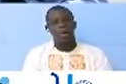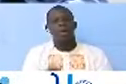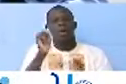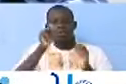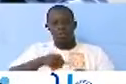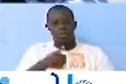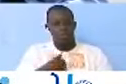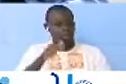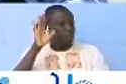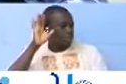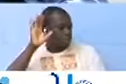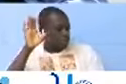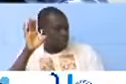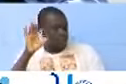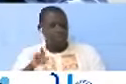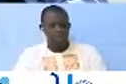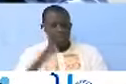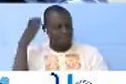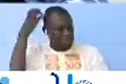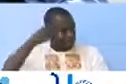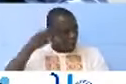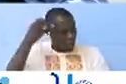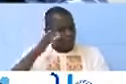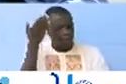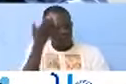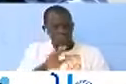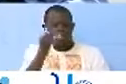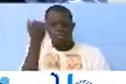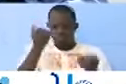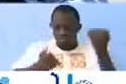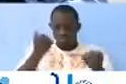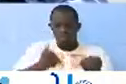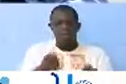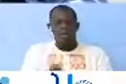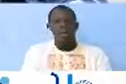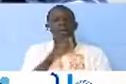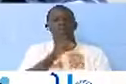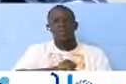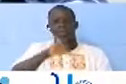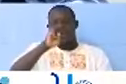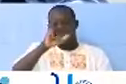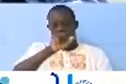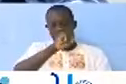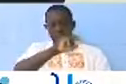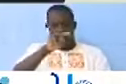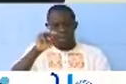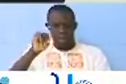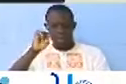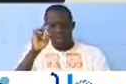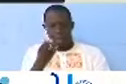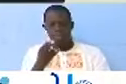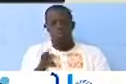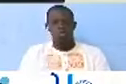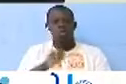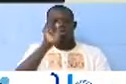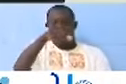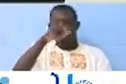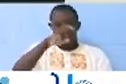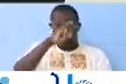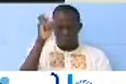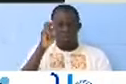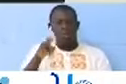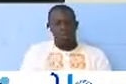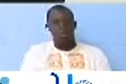So that I can listen to the noise from the engine. Mr. Sanneh, sorry to interrupt you. Mr. Sanneh, your job